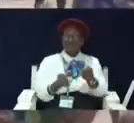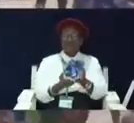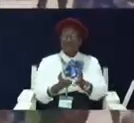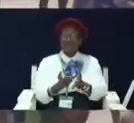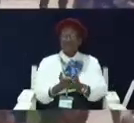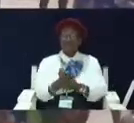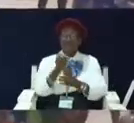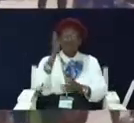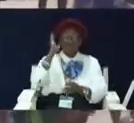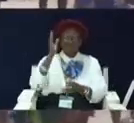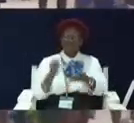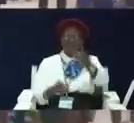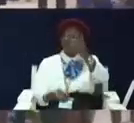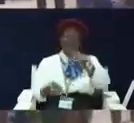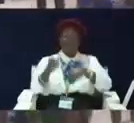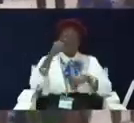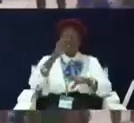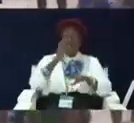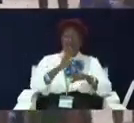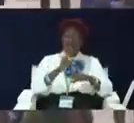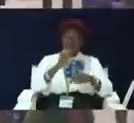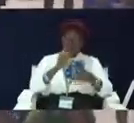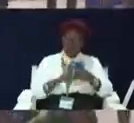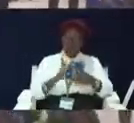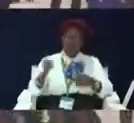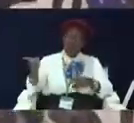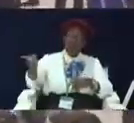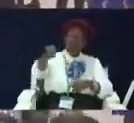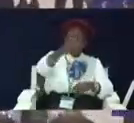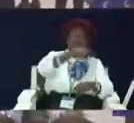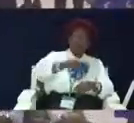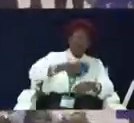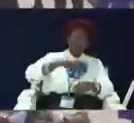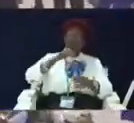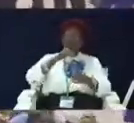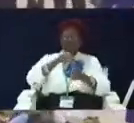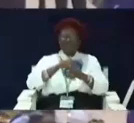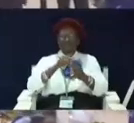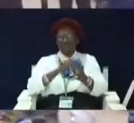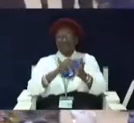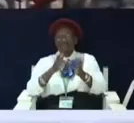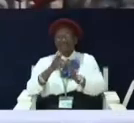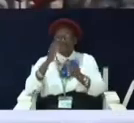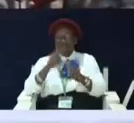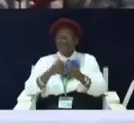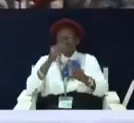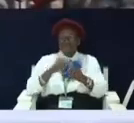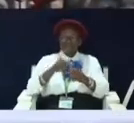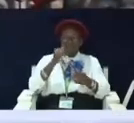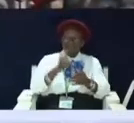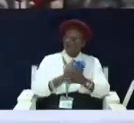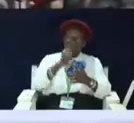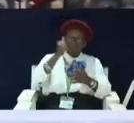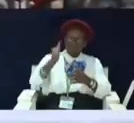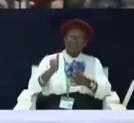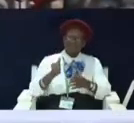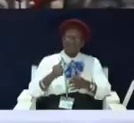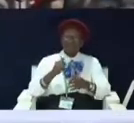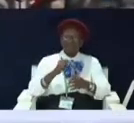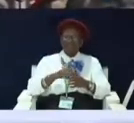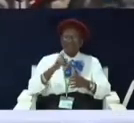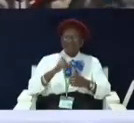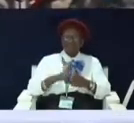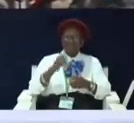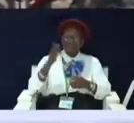Eni ti o ran lowo lati ni aluyo re yo wa ori. And then there is the